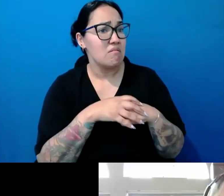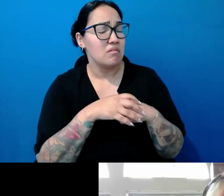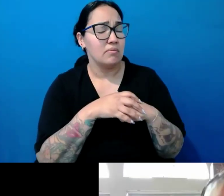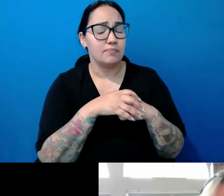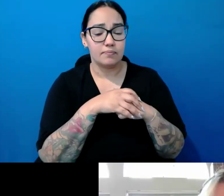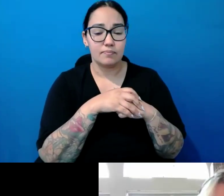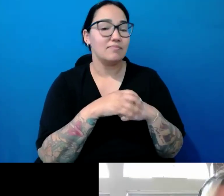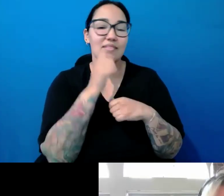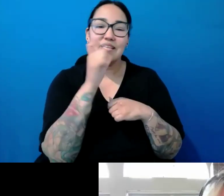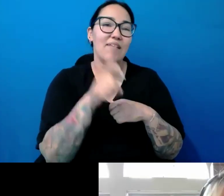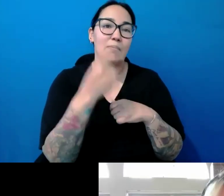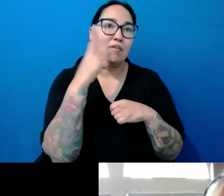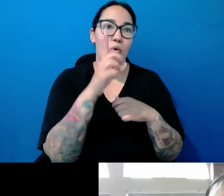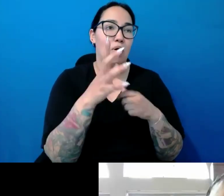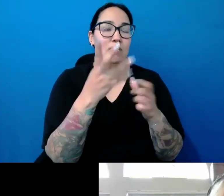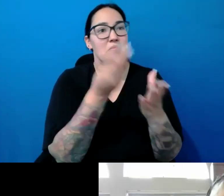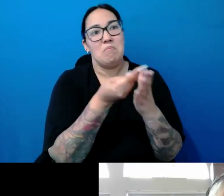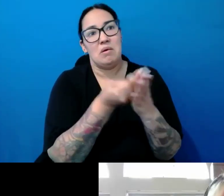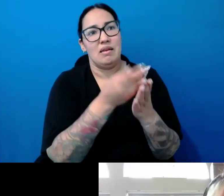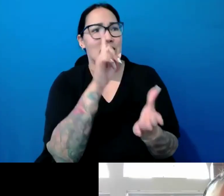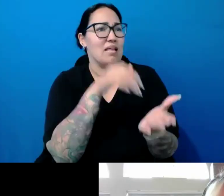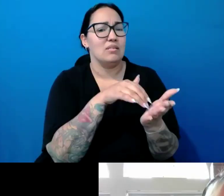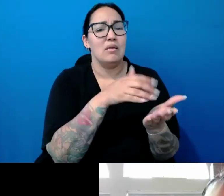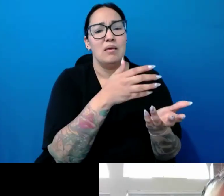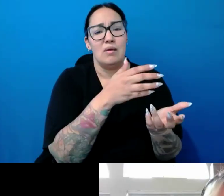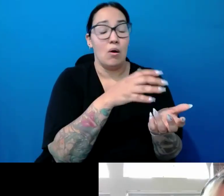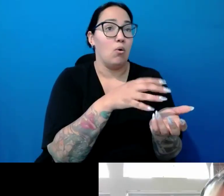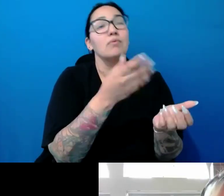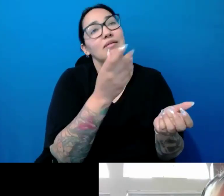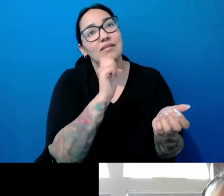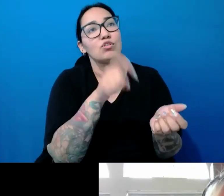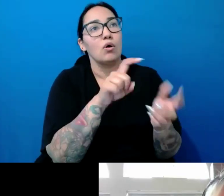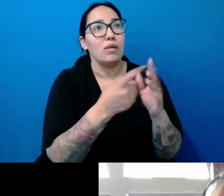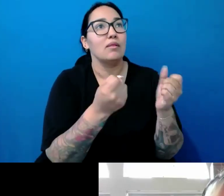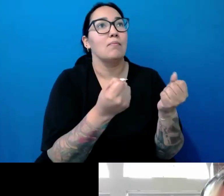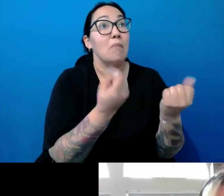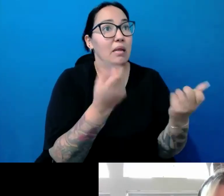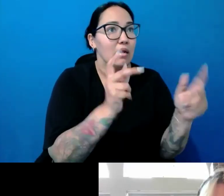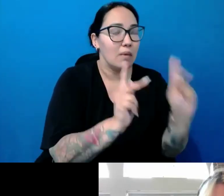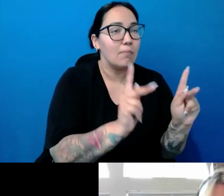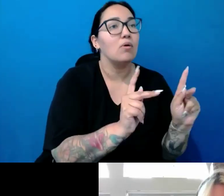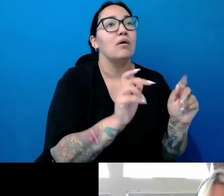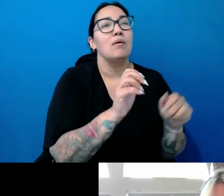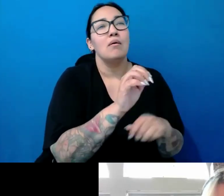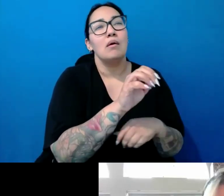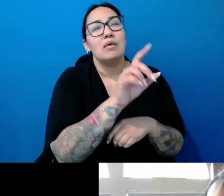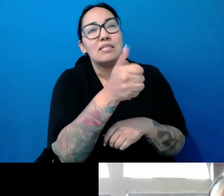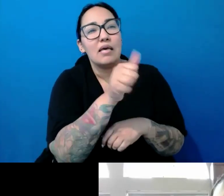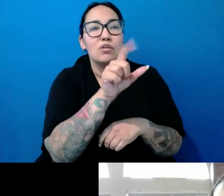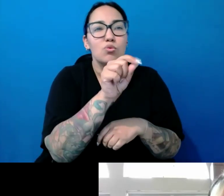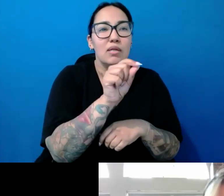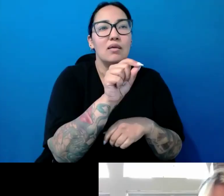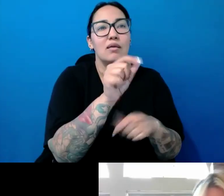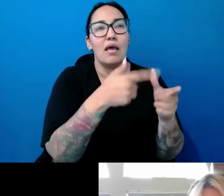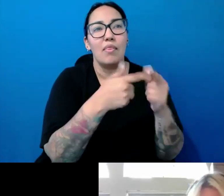doesn't have to be for thousands. It could start with 10 and 20 and 100, and it will transform their